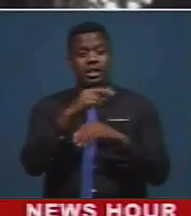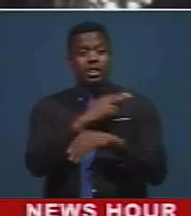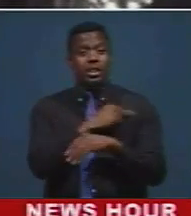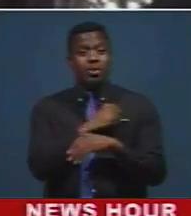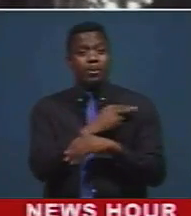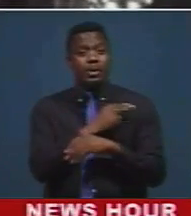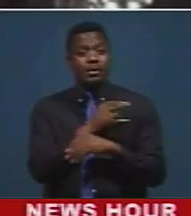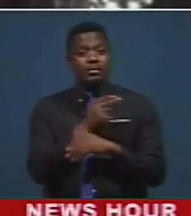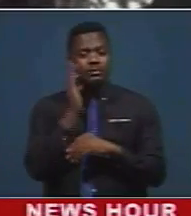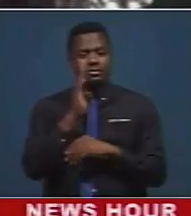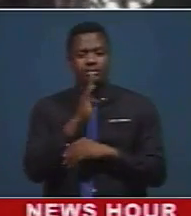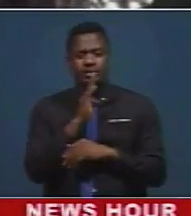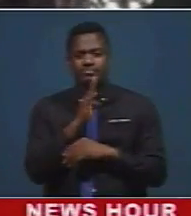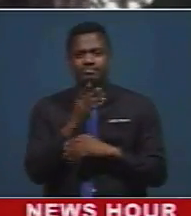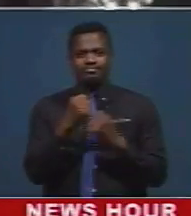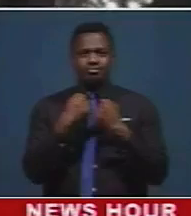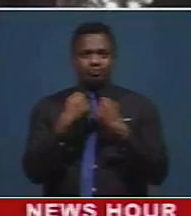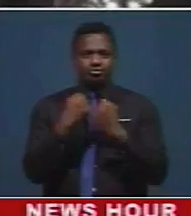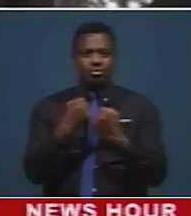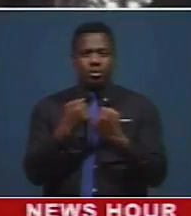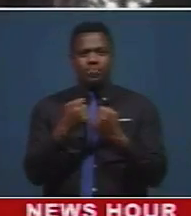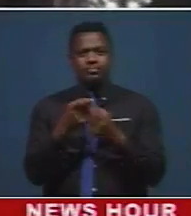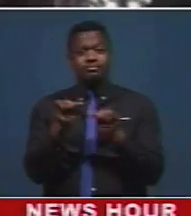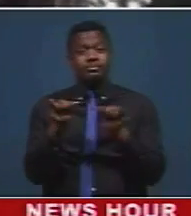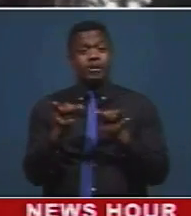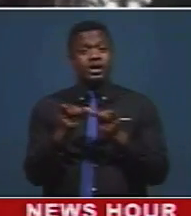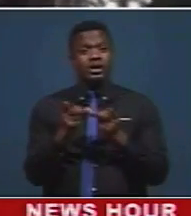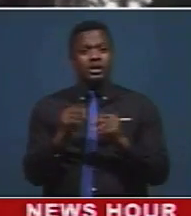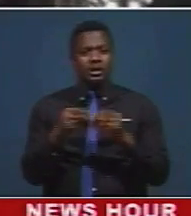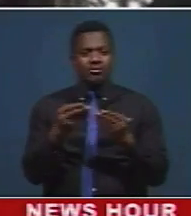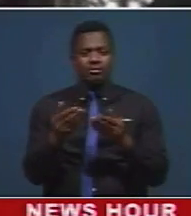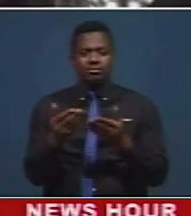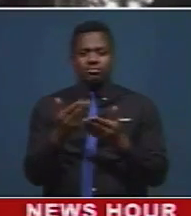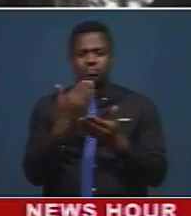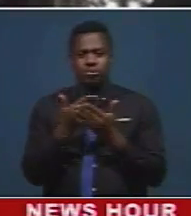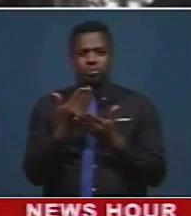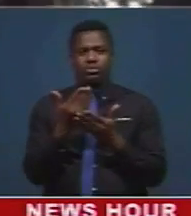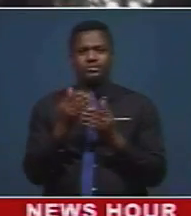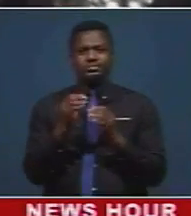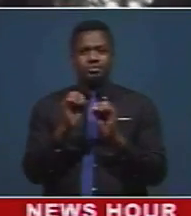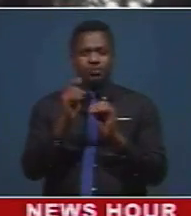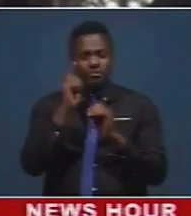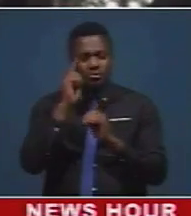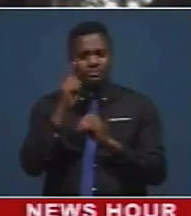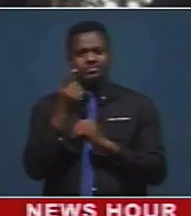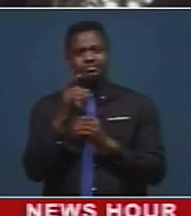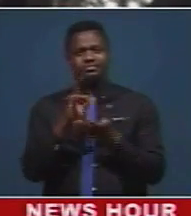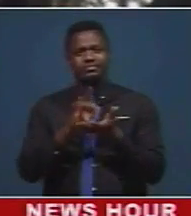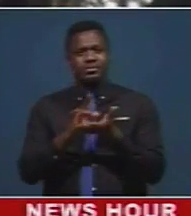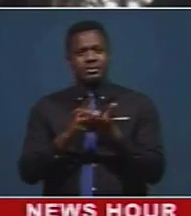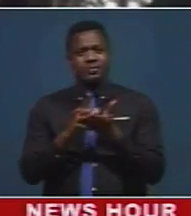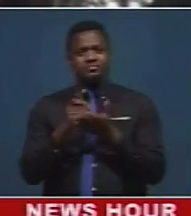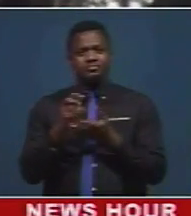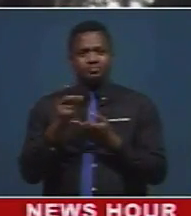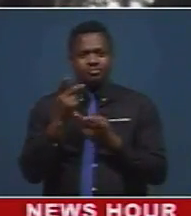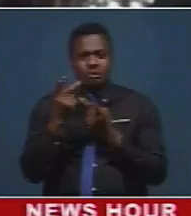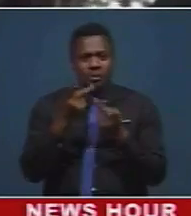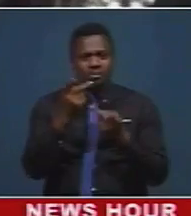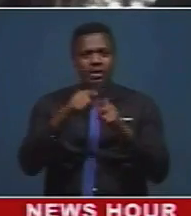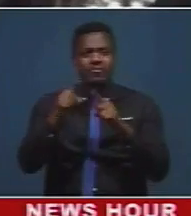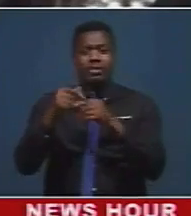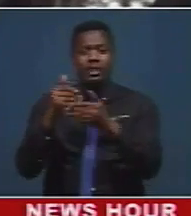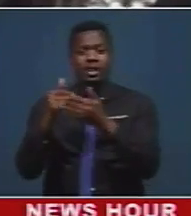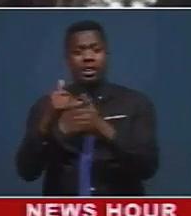facilities, will be in a strong position to give meaning to medical tourism, services to neighboring